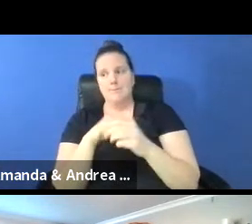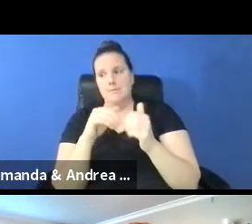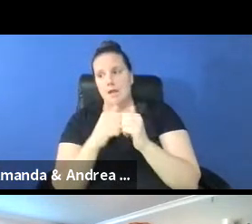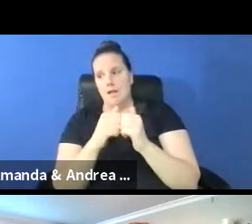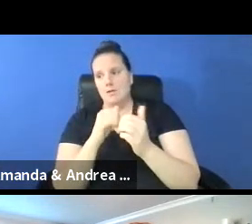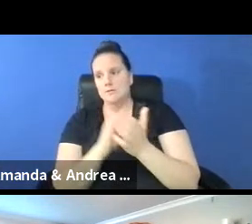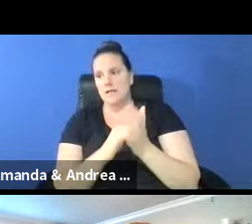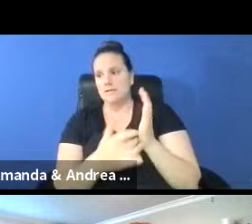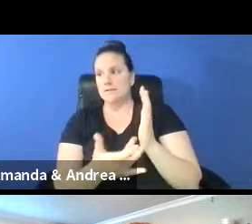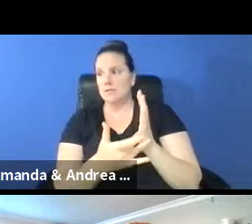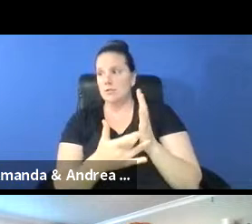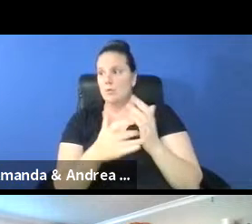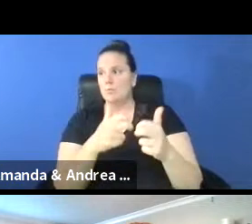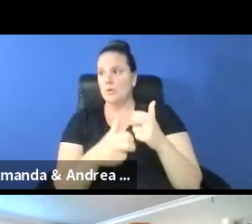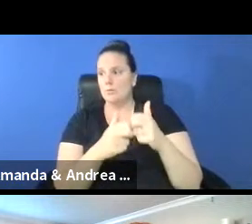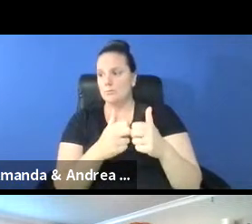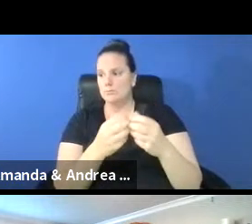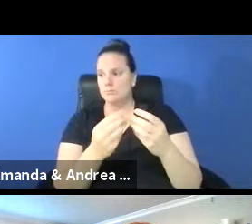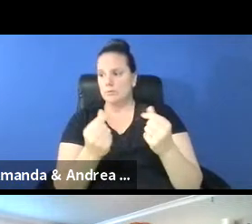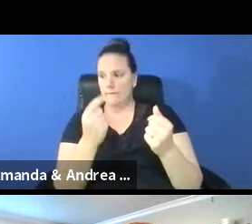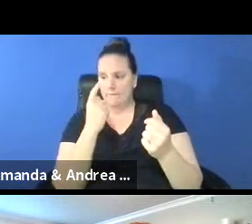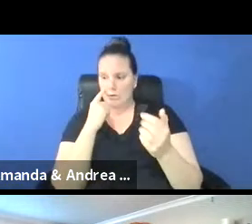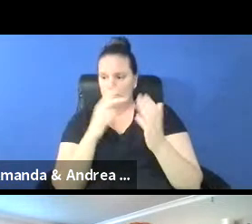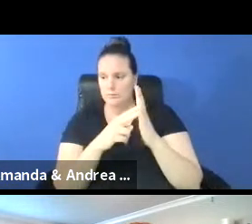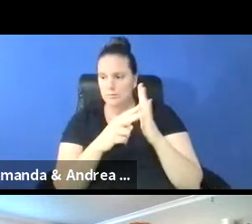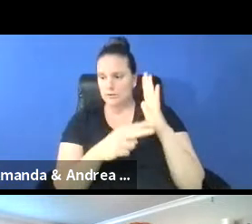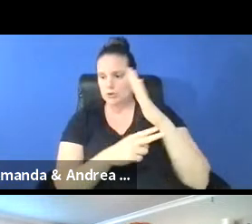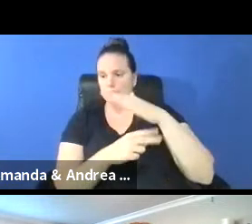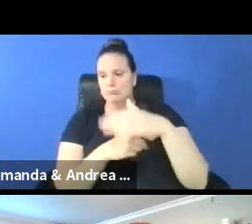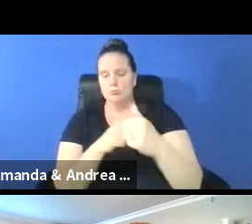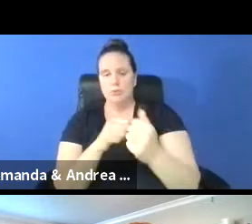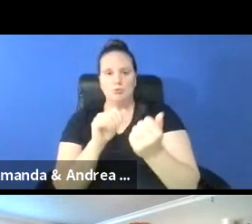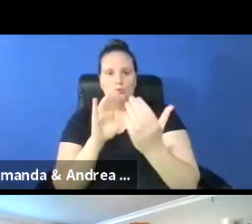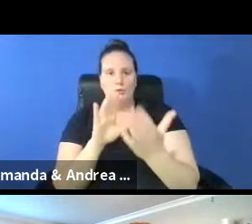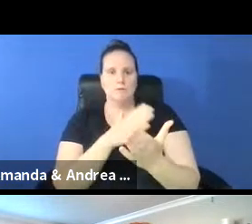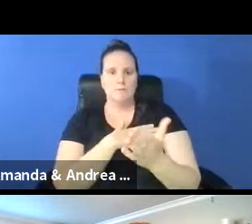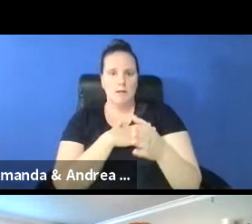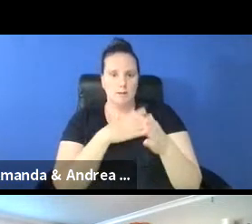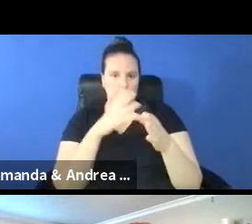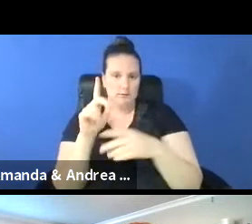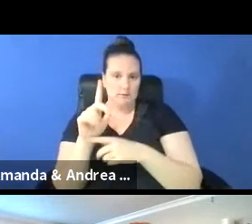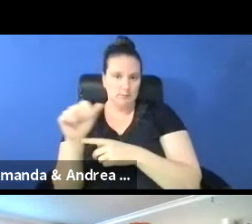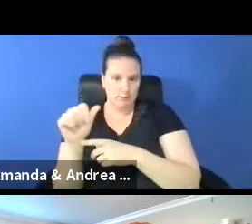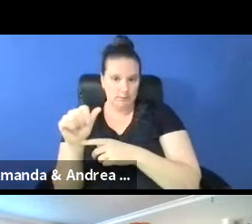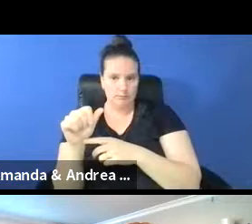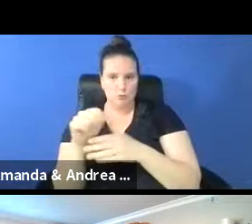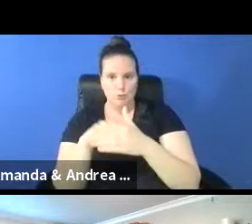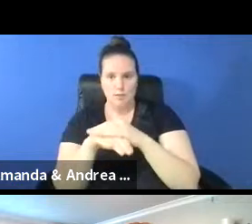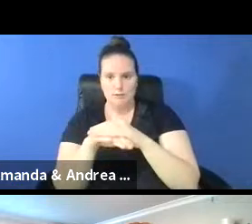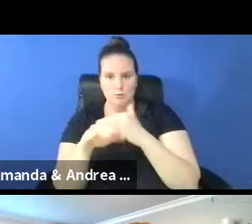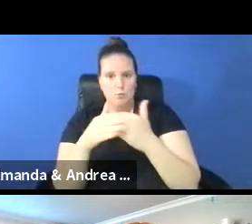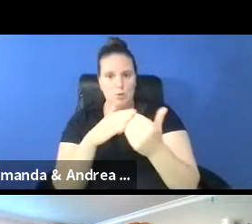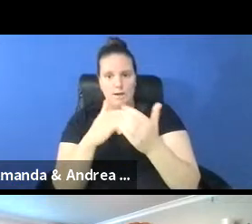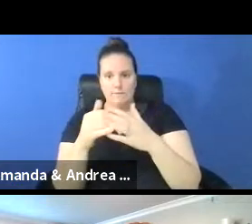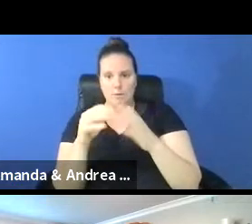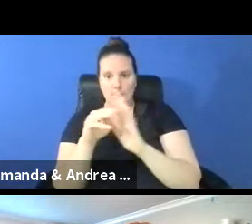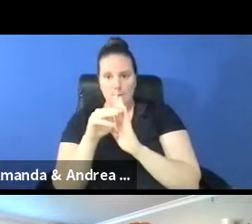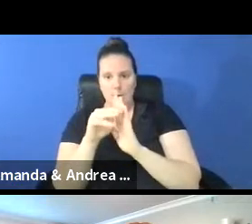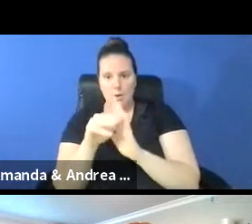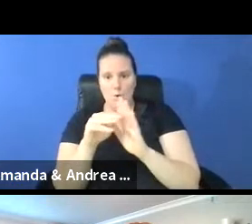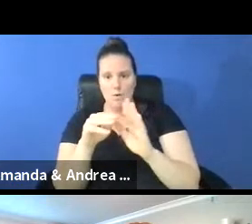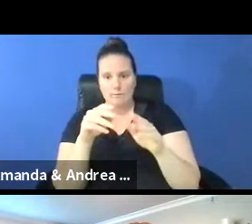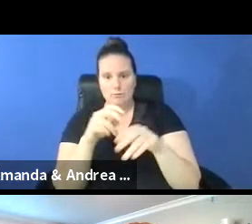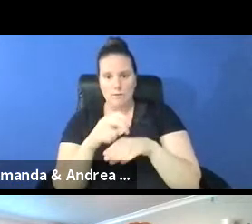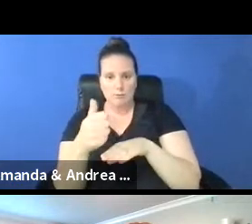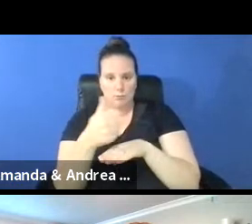that technical problem solve for the bridge address my disability, one, to access whatever mode of transportation that